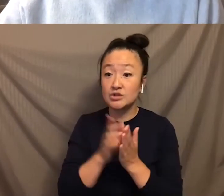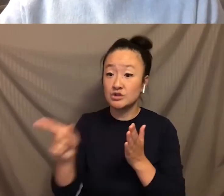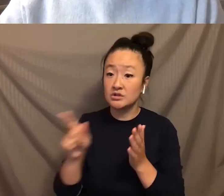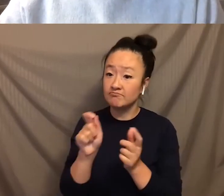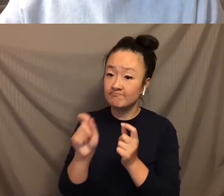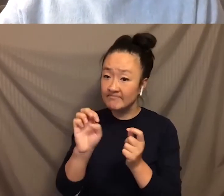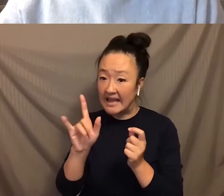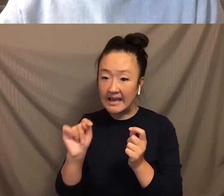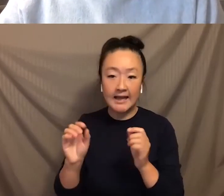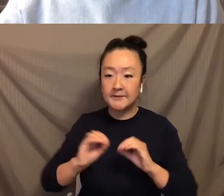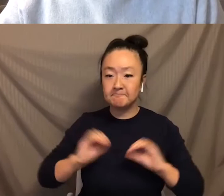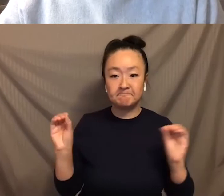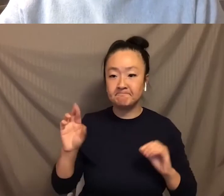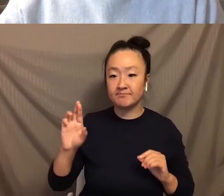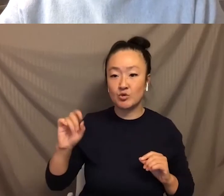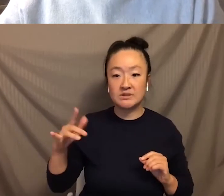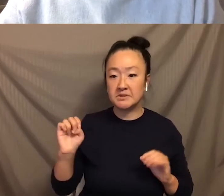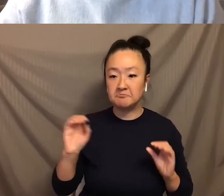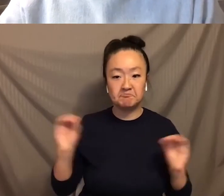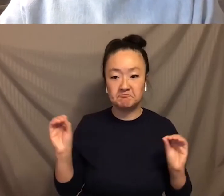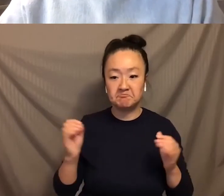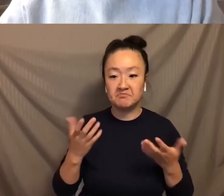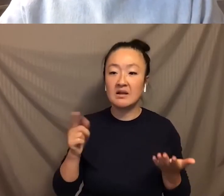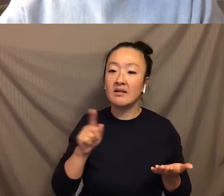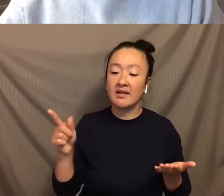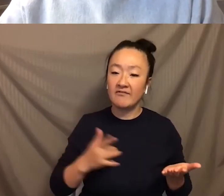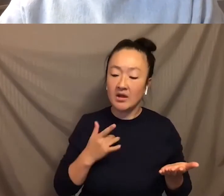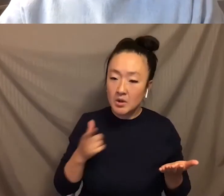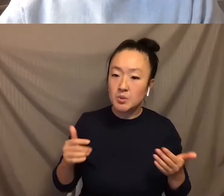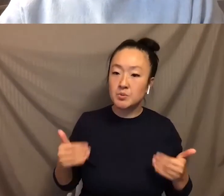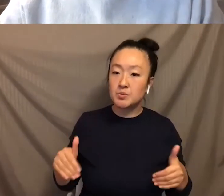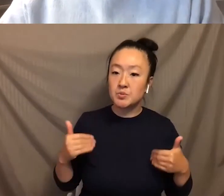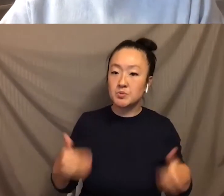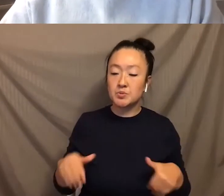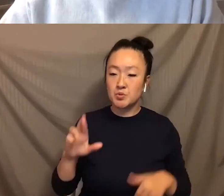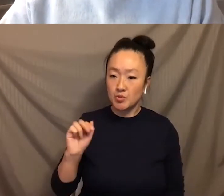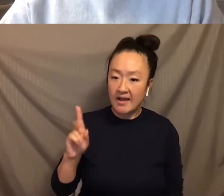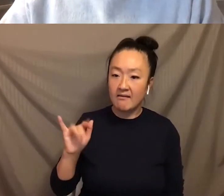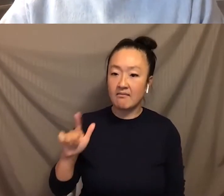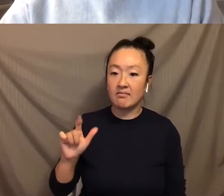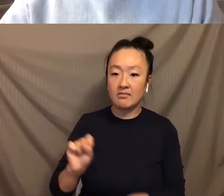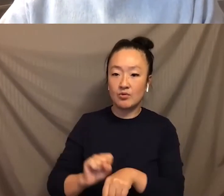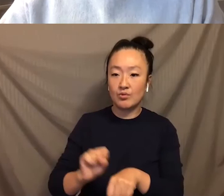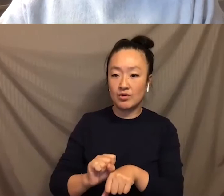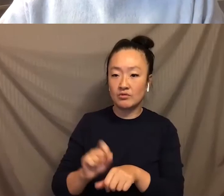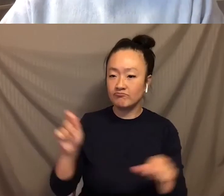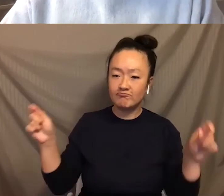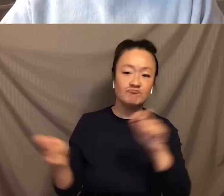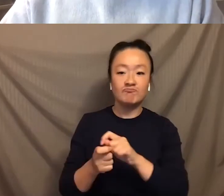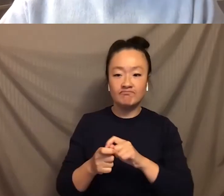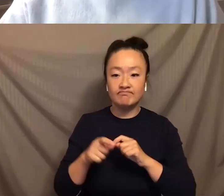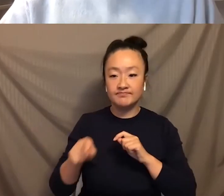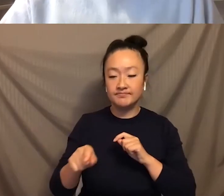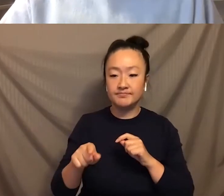there were no recipes in them, and they felt like truly radical works within the context of food